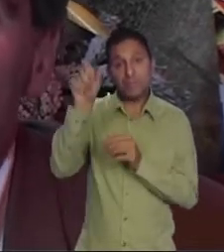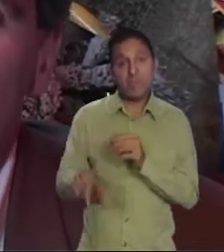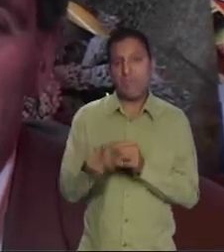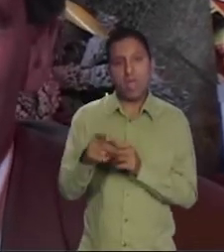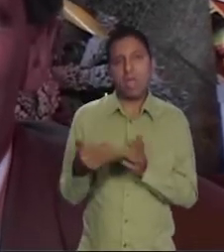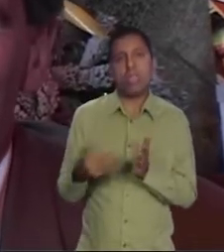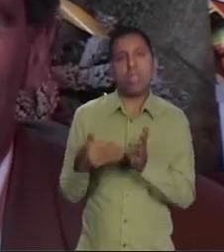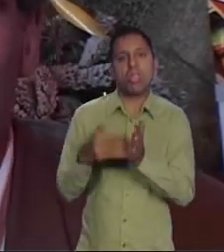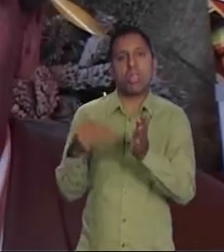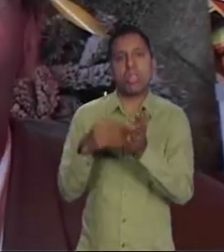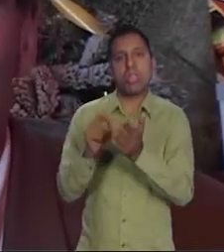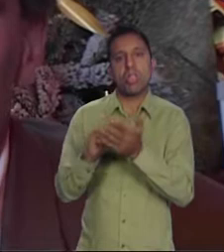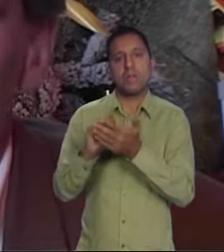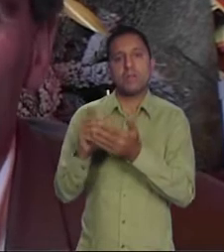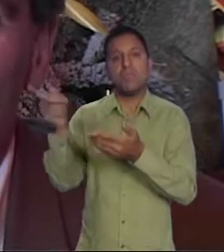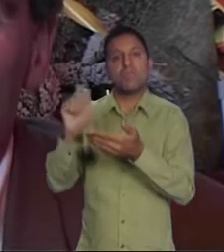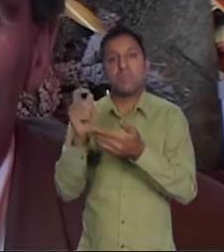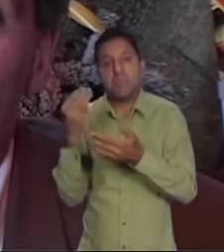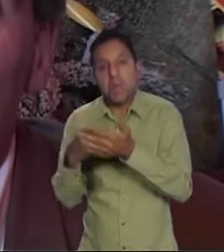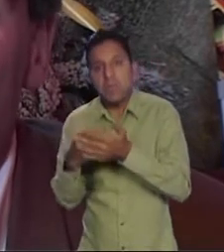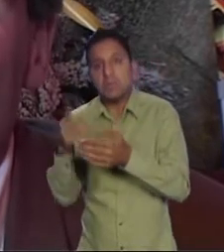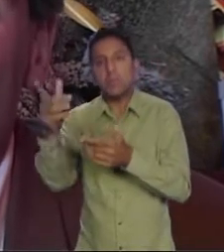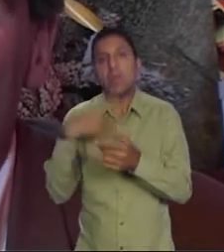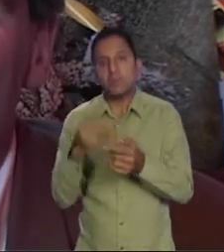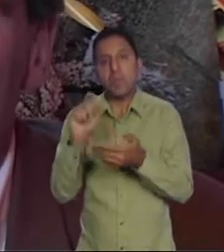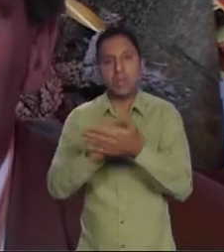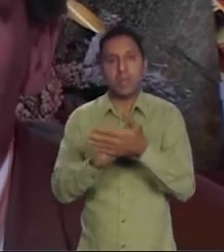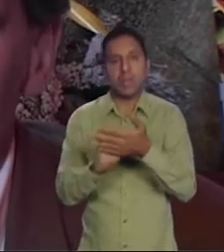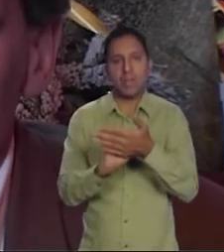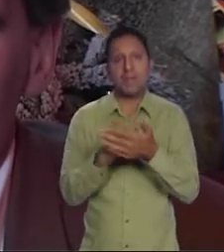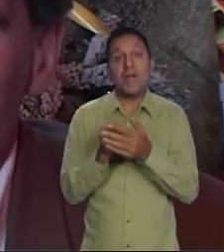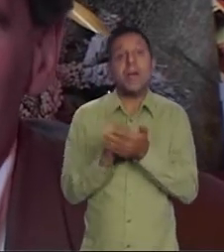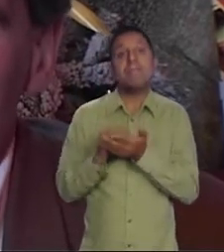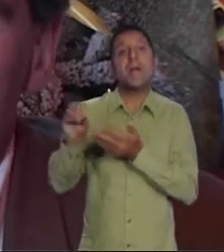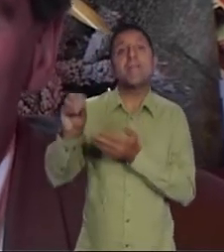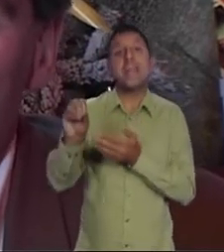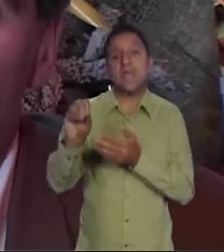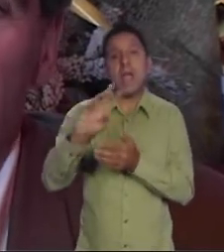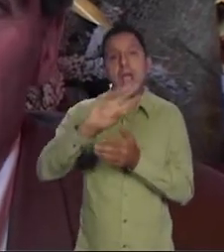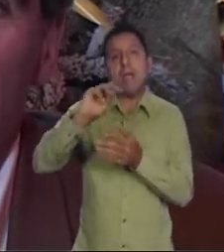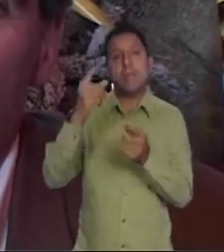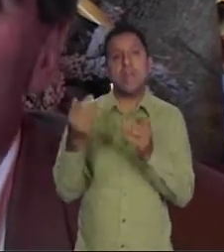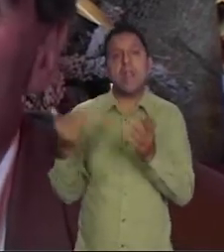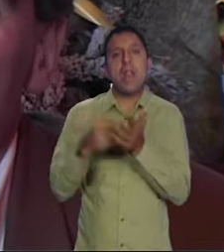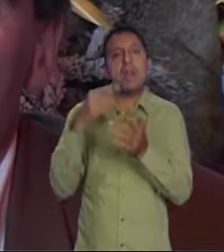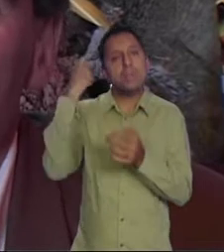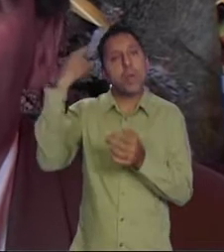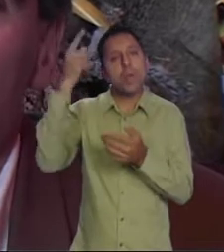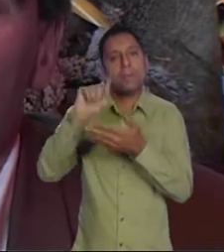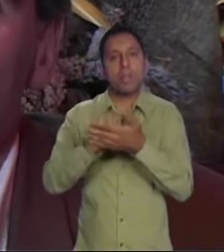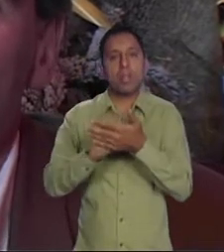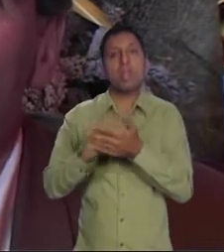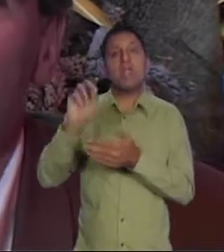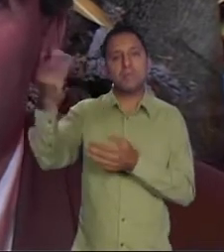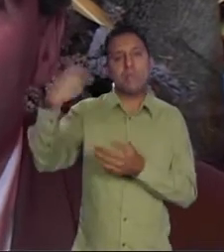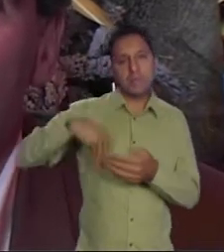money to this informer, who was of course fictitious, he was pocketing the money himself. And this process went on for about 6 months. The